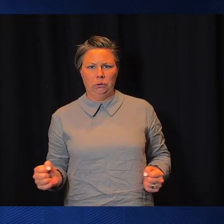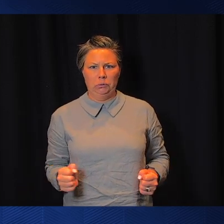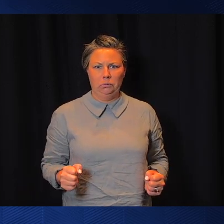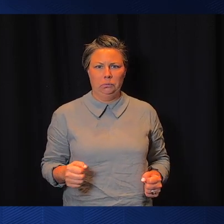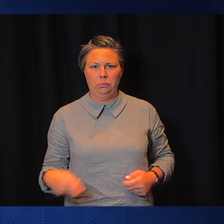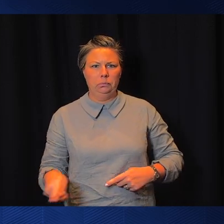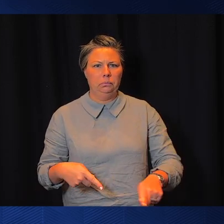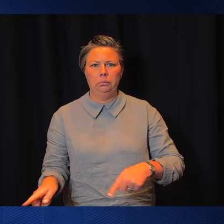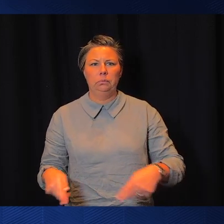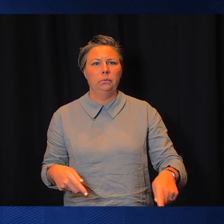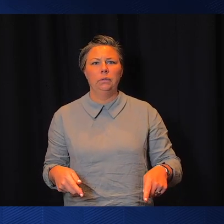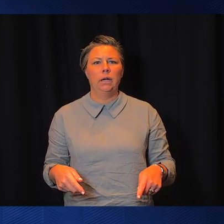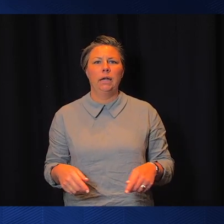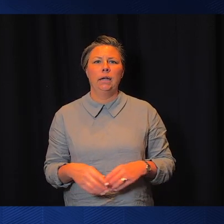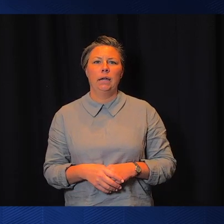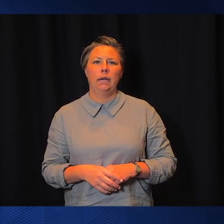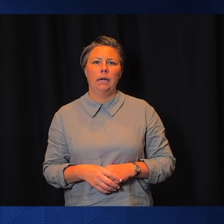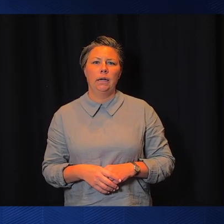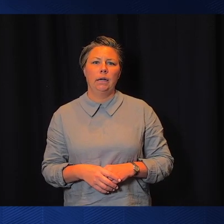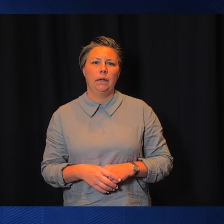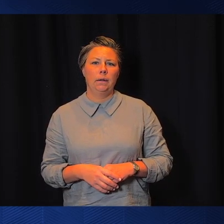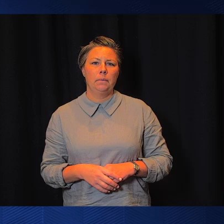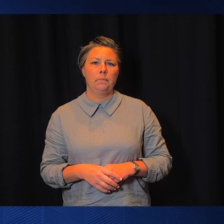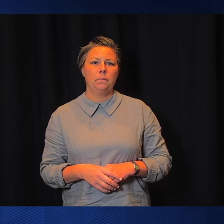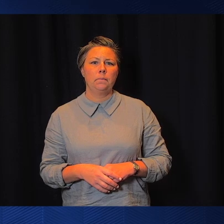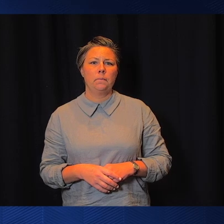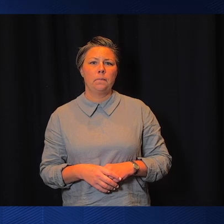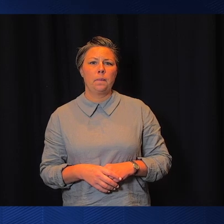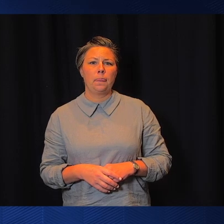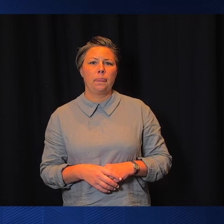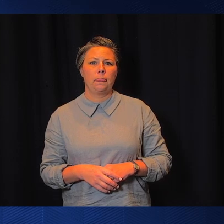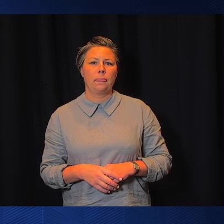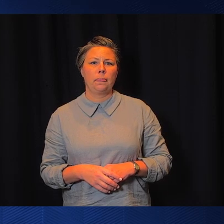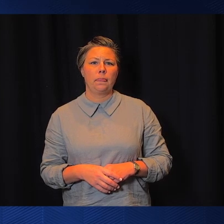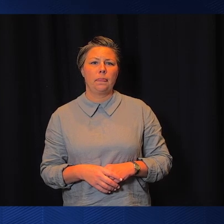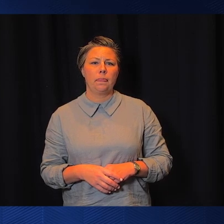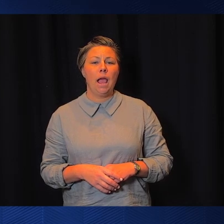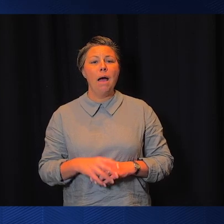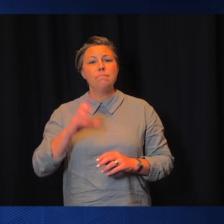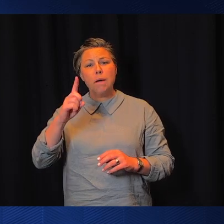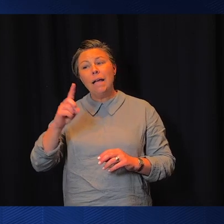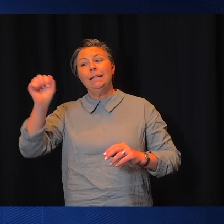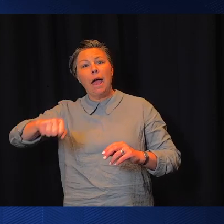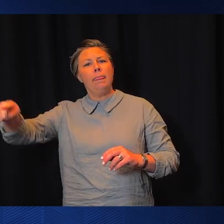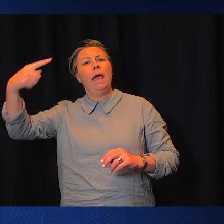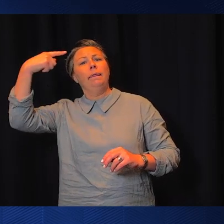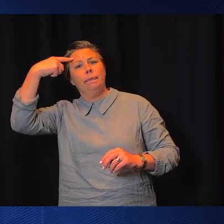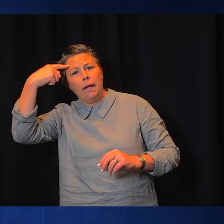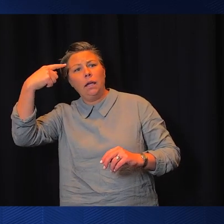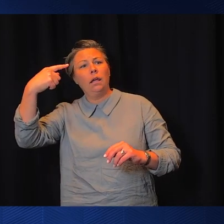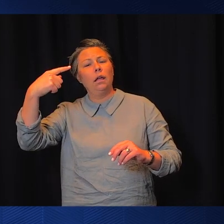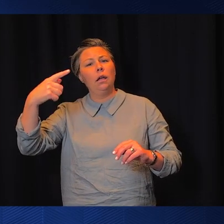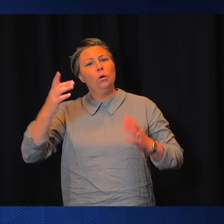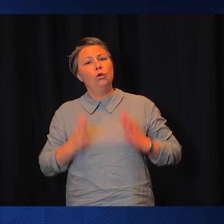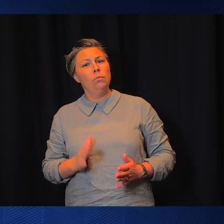rights exactly on people that we seek to protect. Yeah. That being said, we don't hate the military, we love